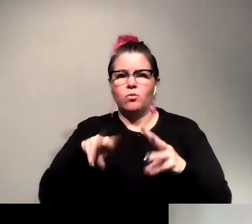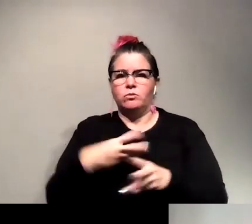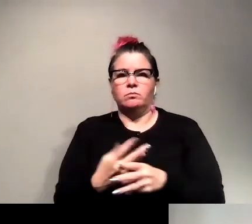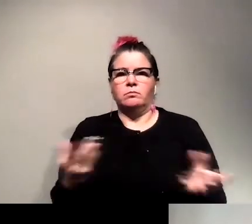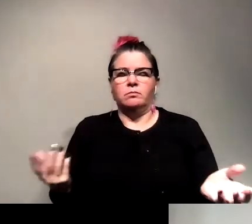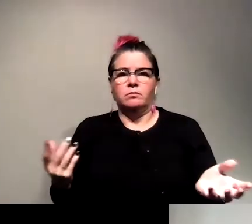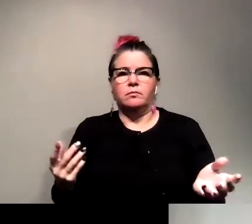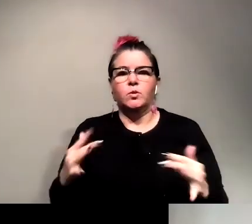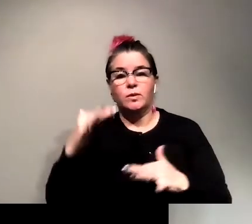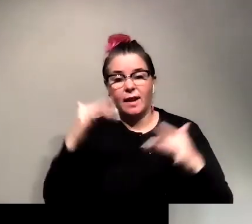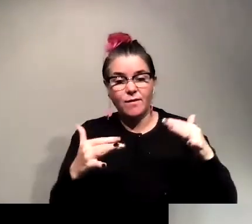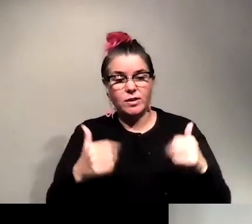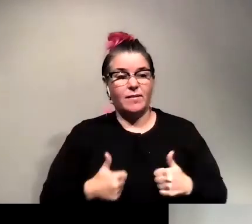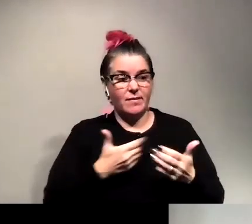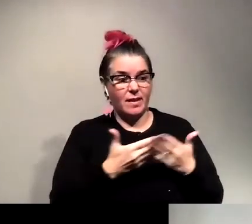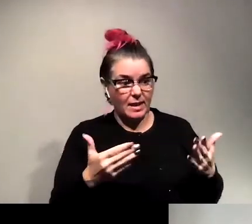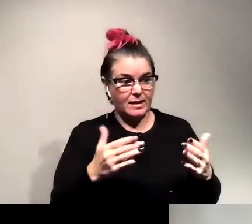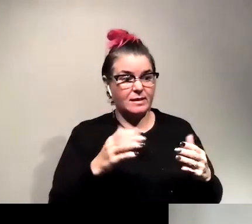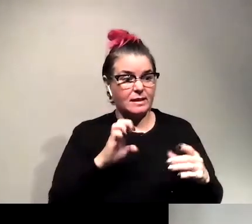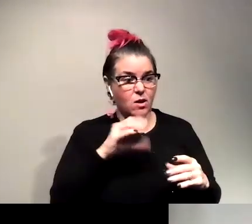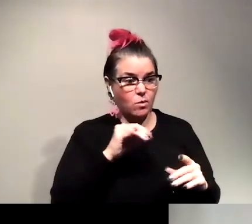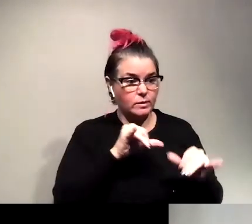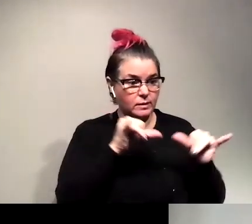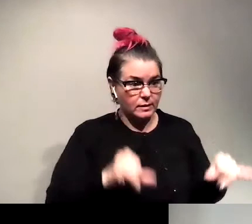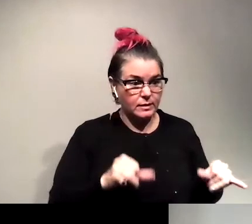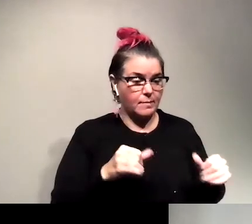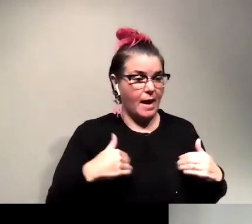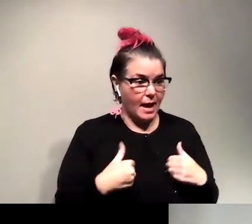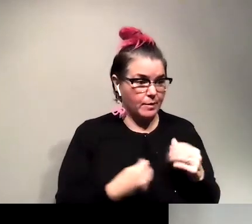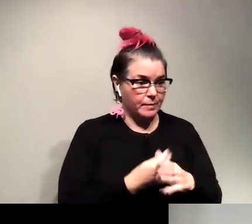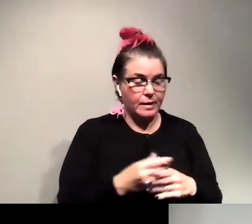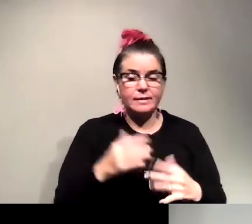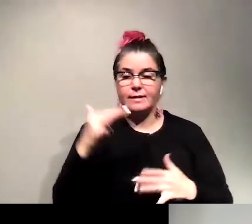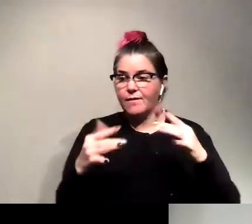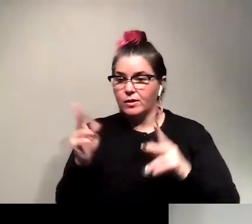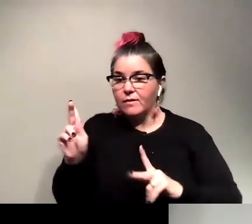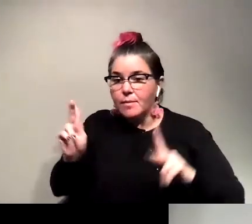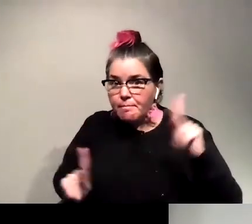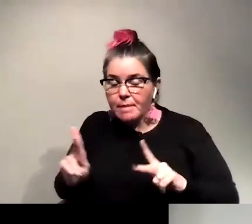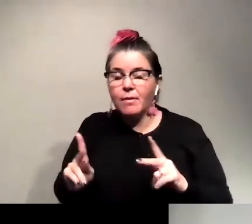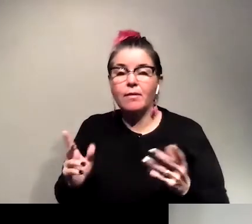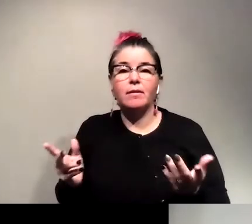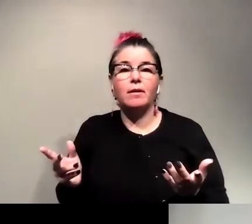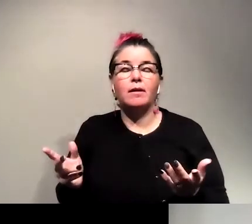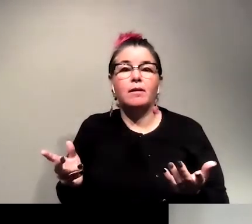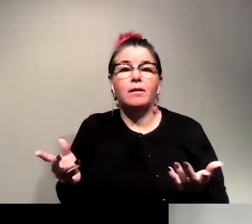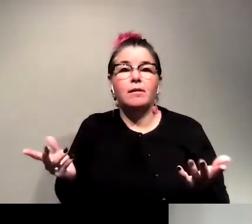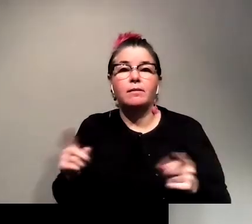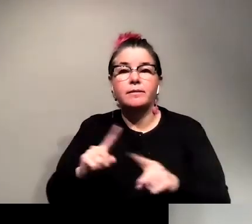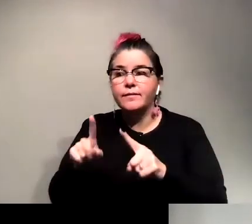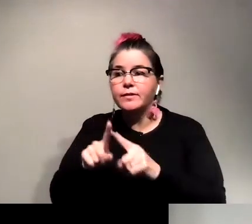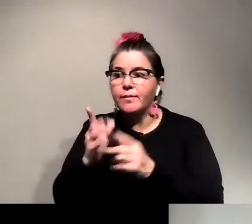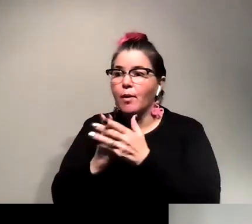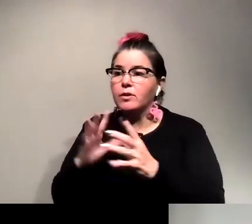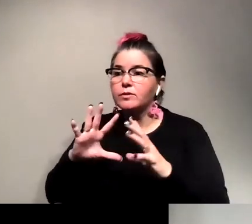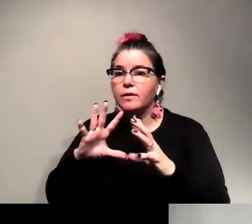diversity of organisms in an ecosystem, right? Diversity of people in various like areas of the world. So